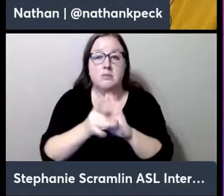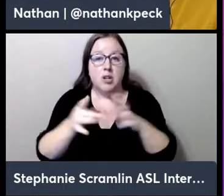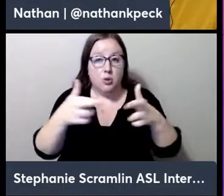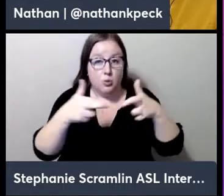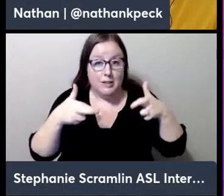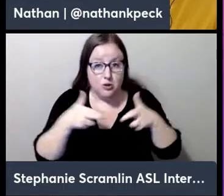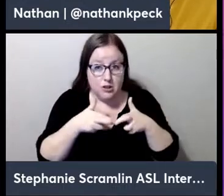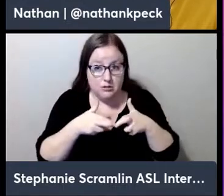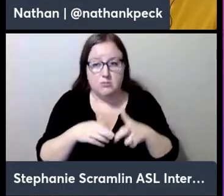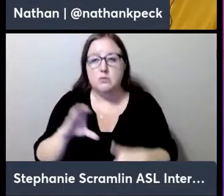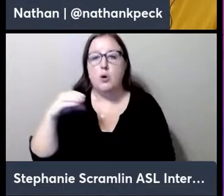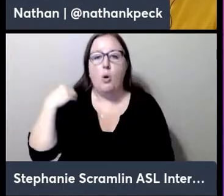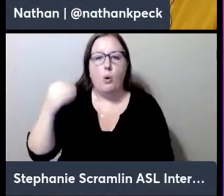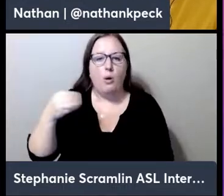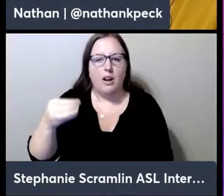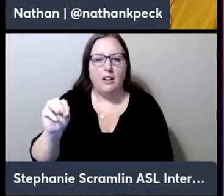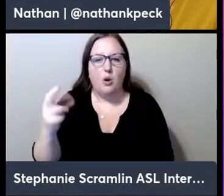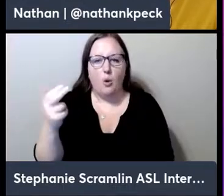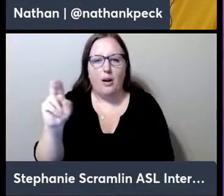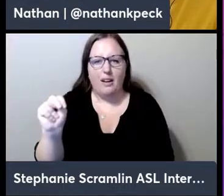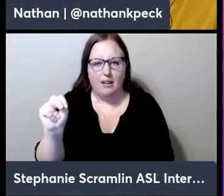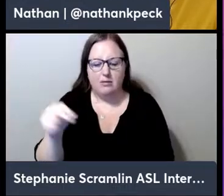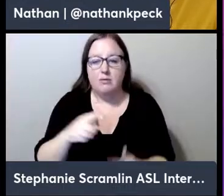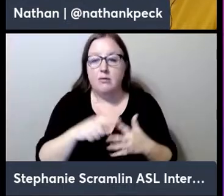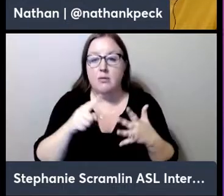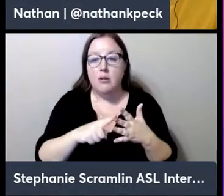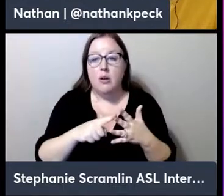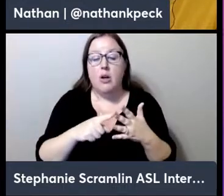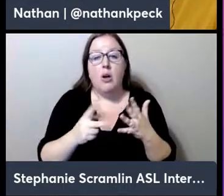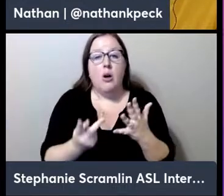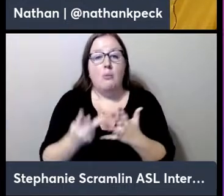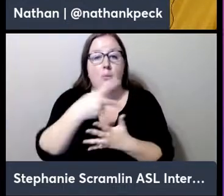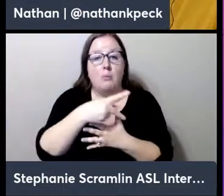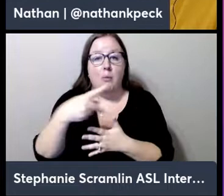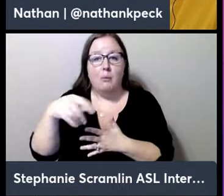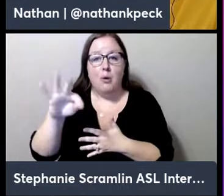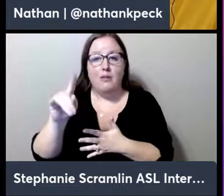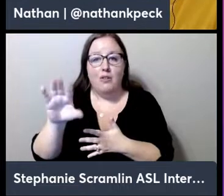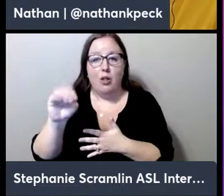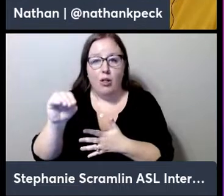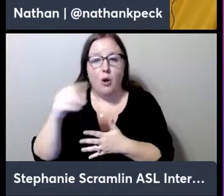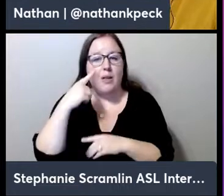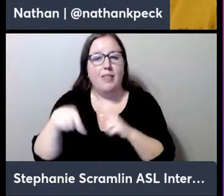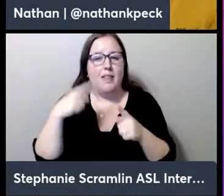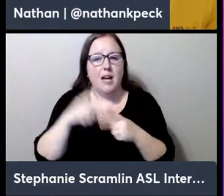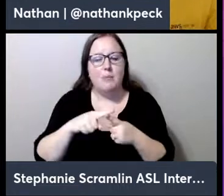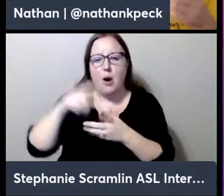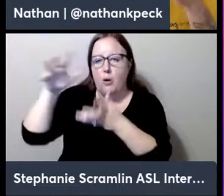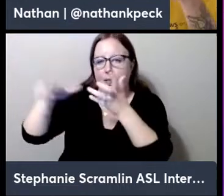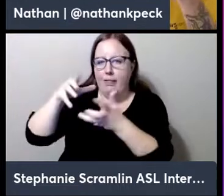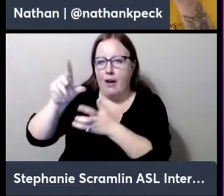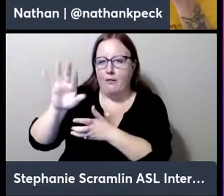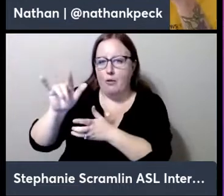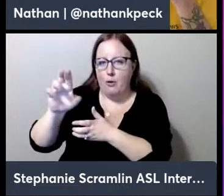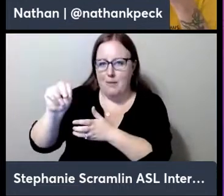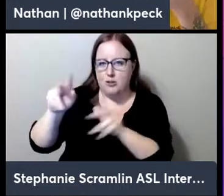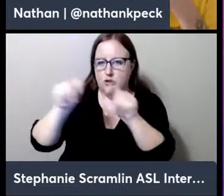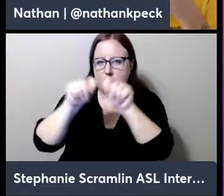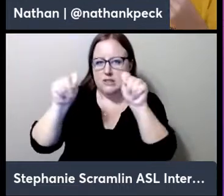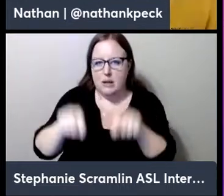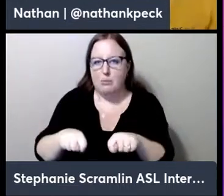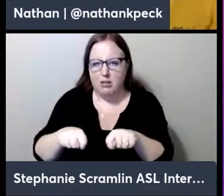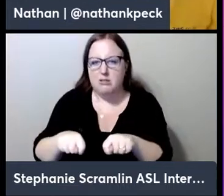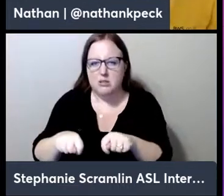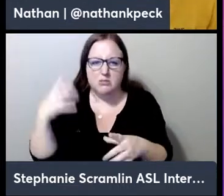go to Oregon. Portfolio is, think of a portfolio as a collection of CloudFormation templates that we call products,